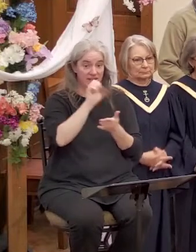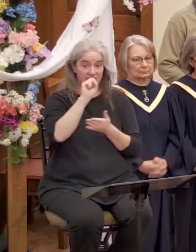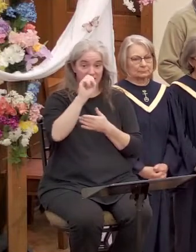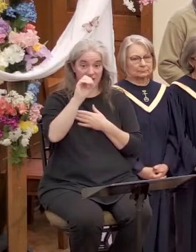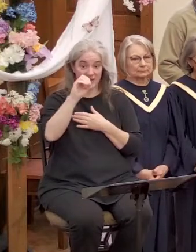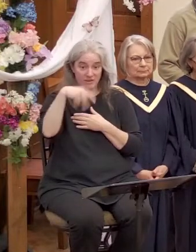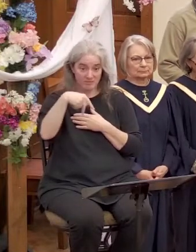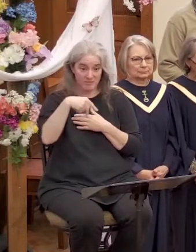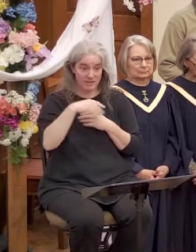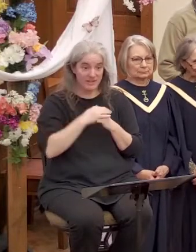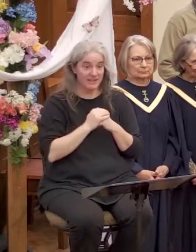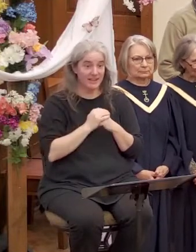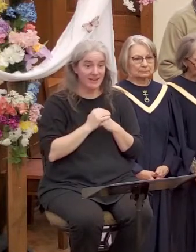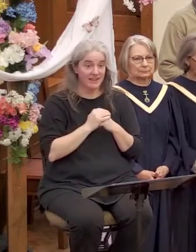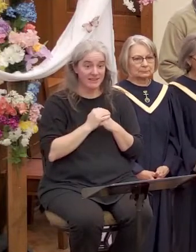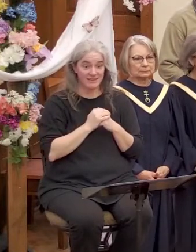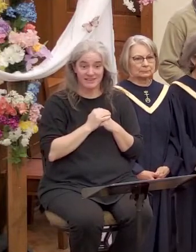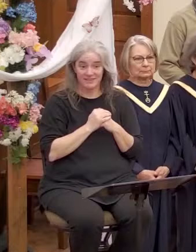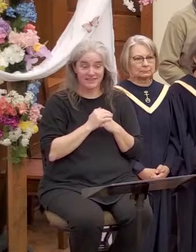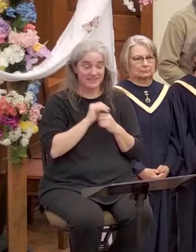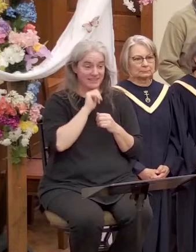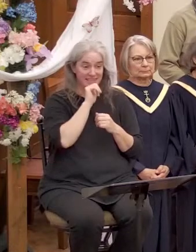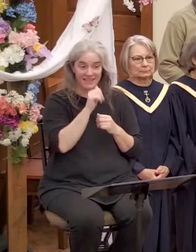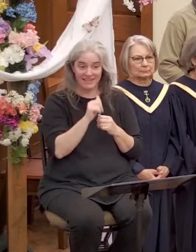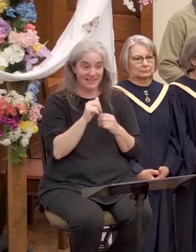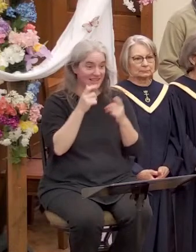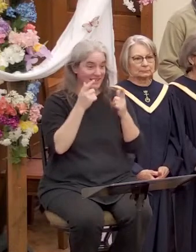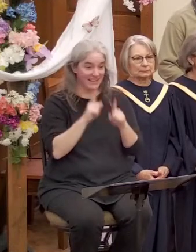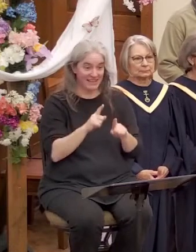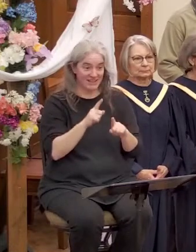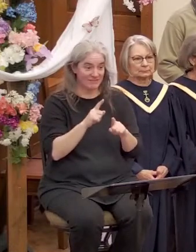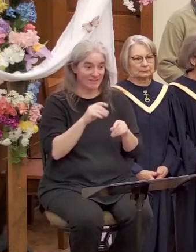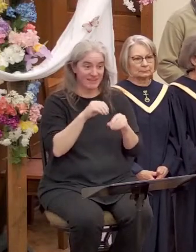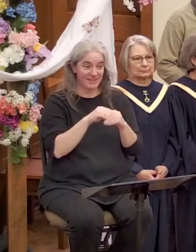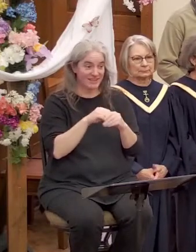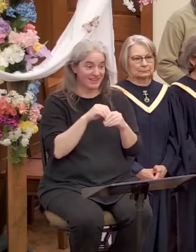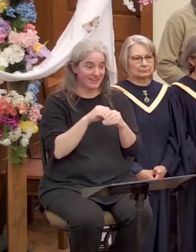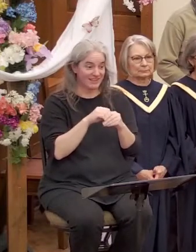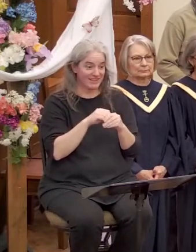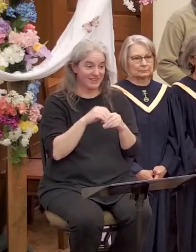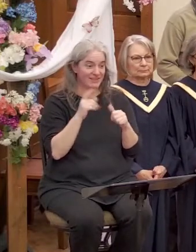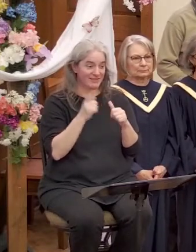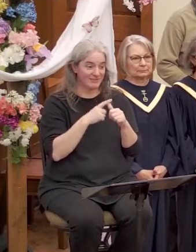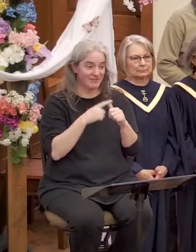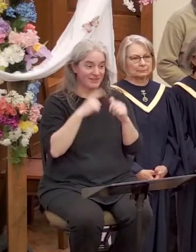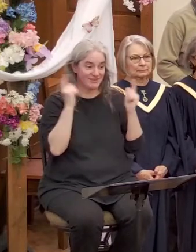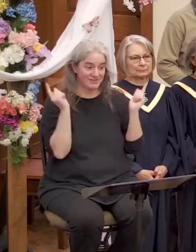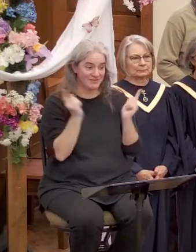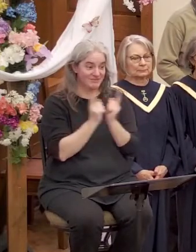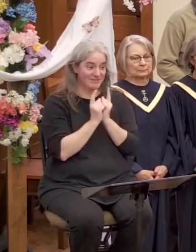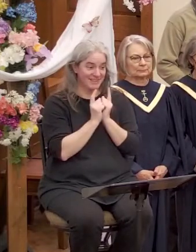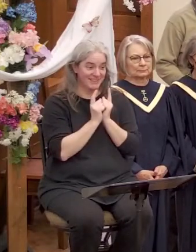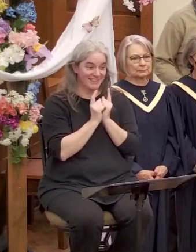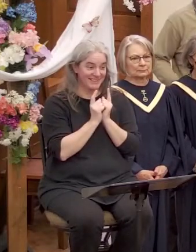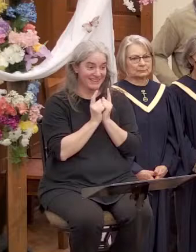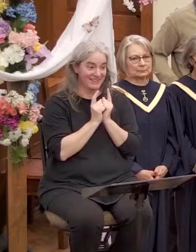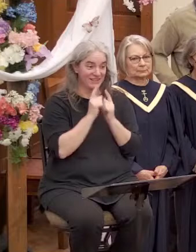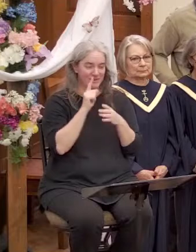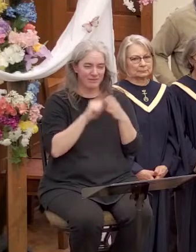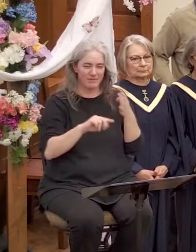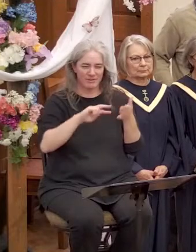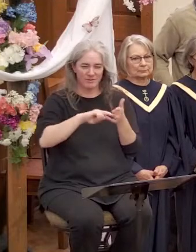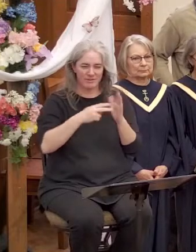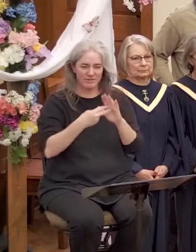procedure kind of went out the door in our very first meeting in February. So what do we mean by